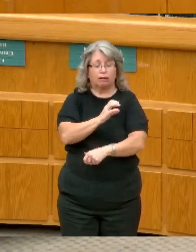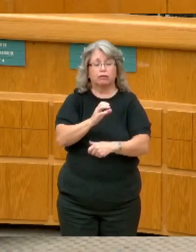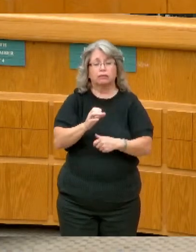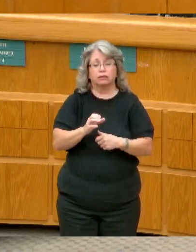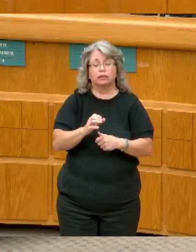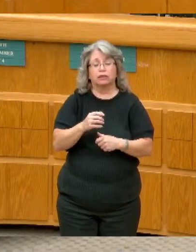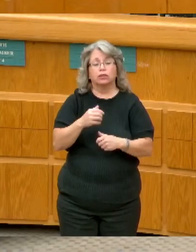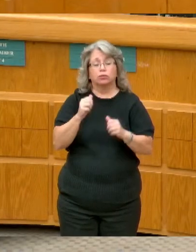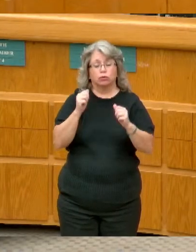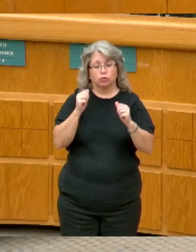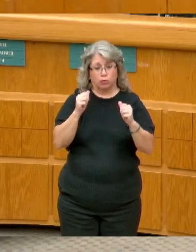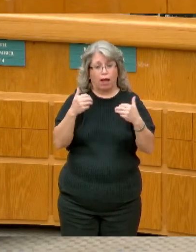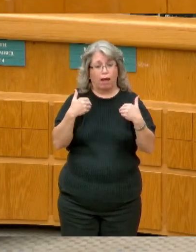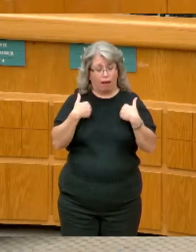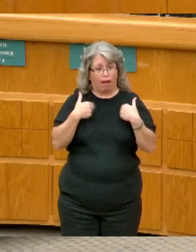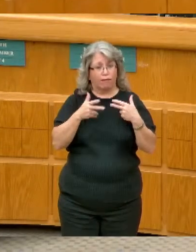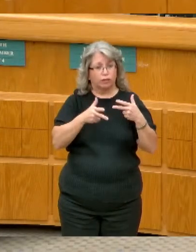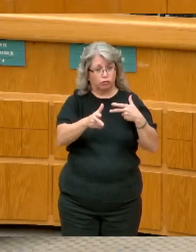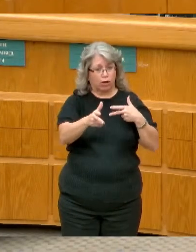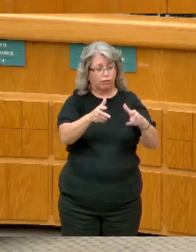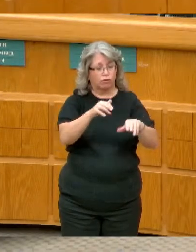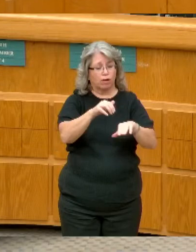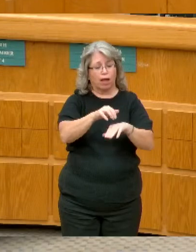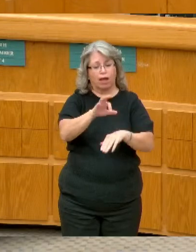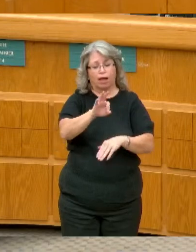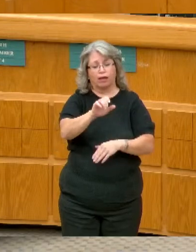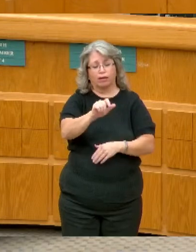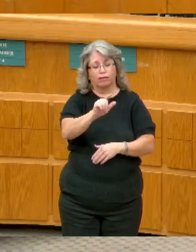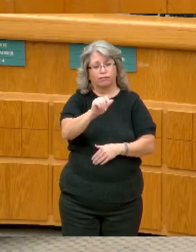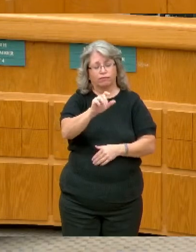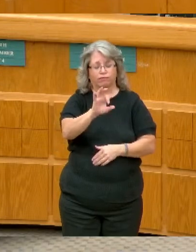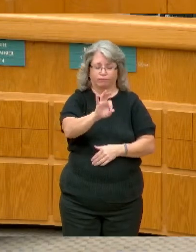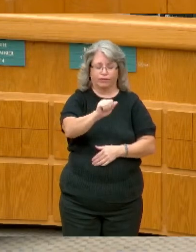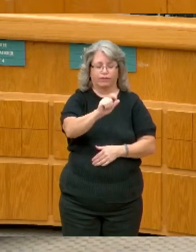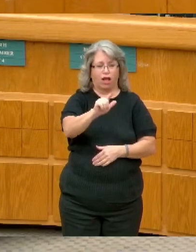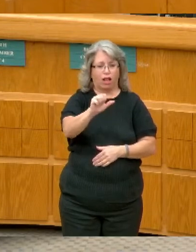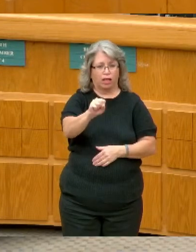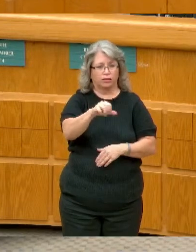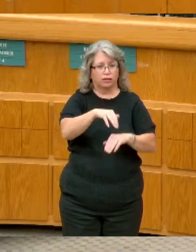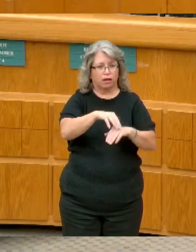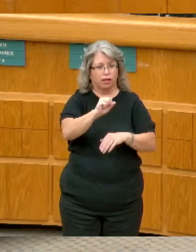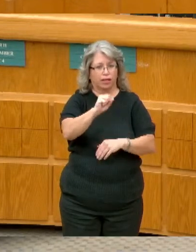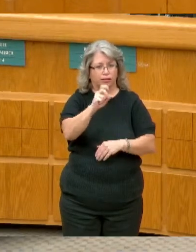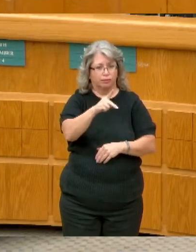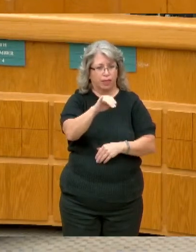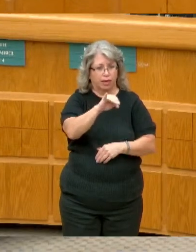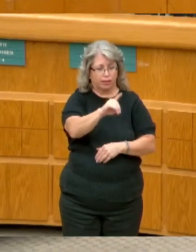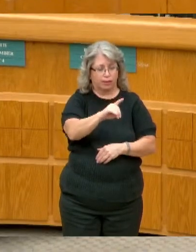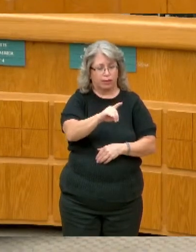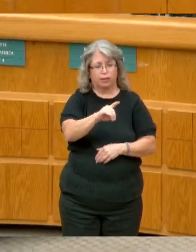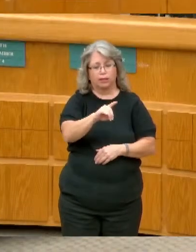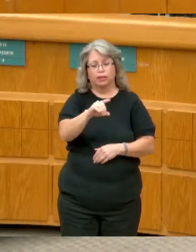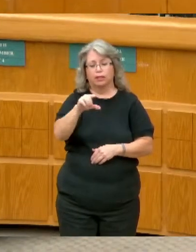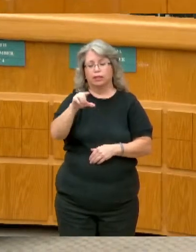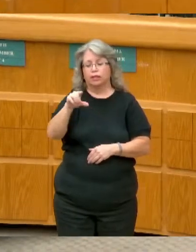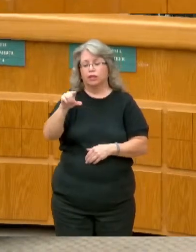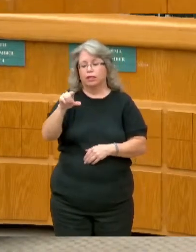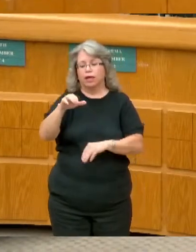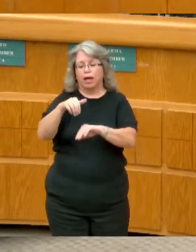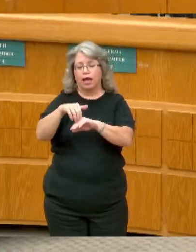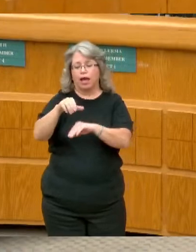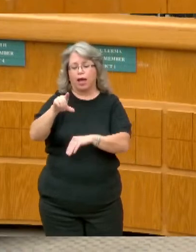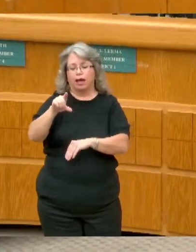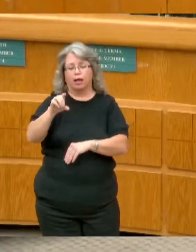go through our drive-throughs. We are at the FIAS parking lot on SPID. We're also at the Goodwill store on Ayers on Tuesdays